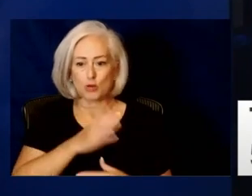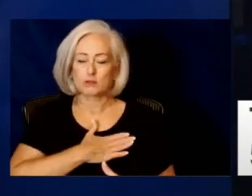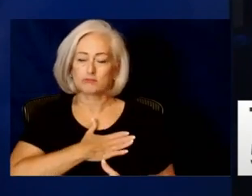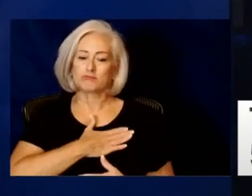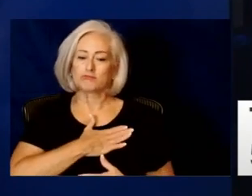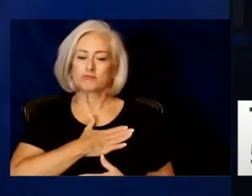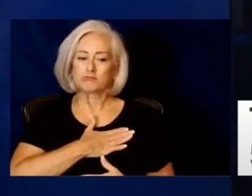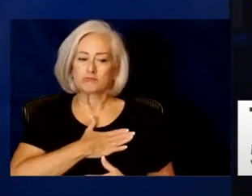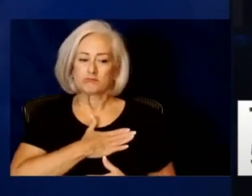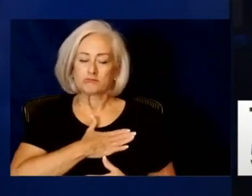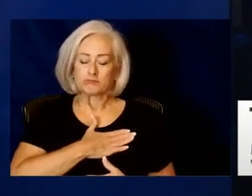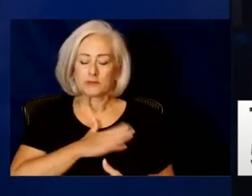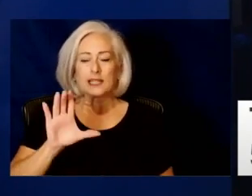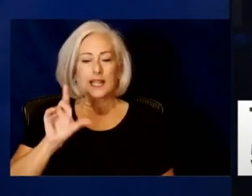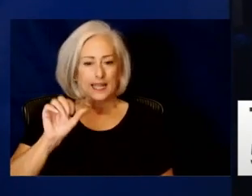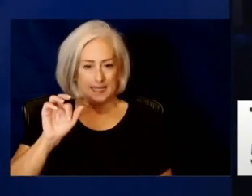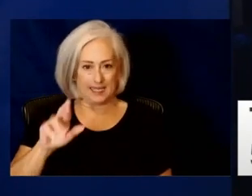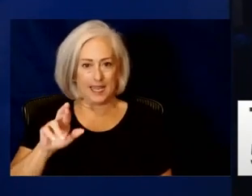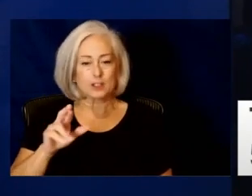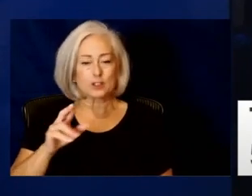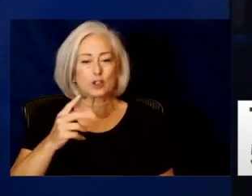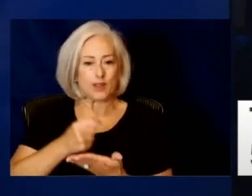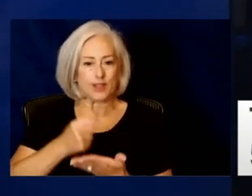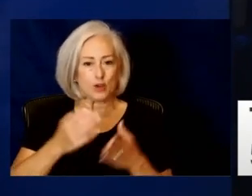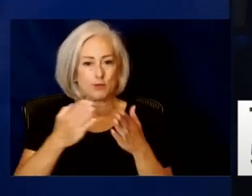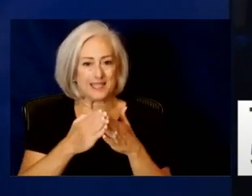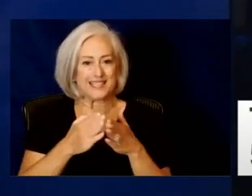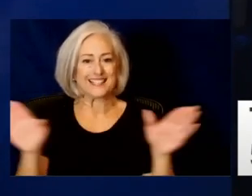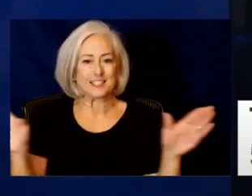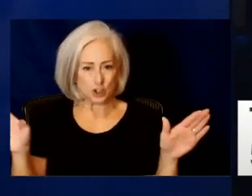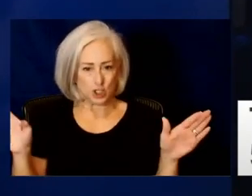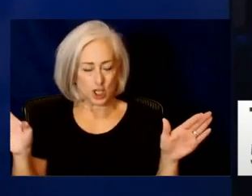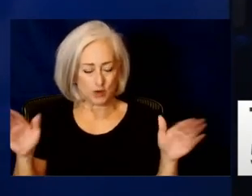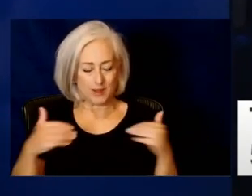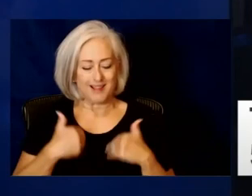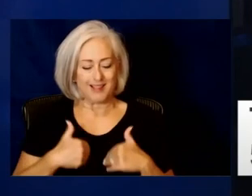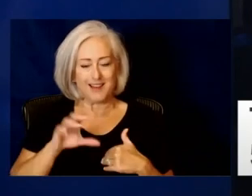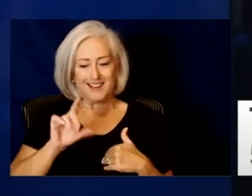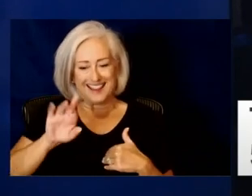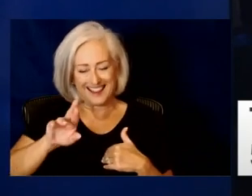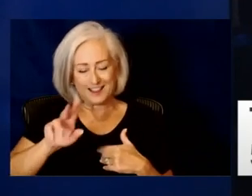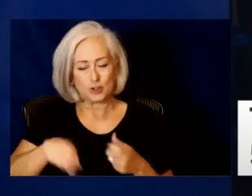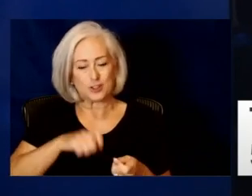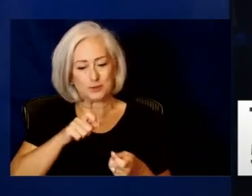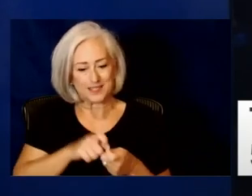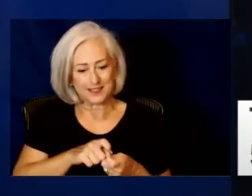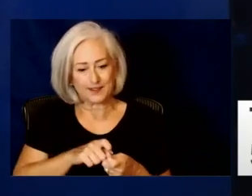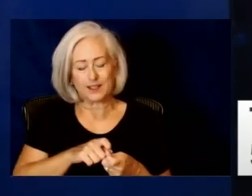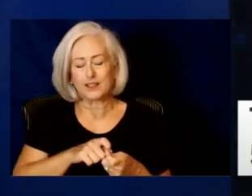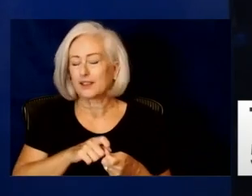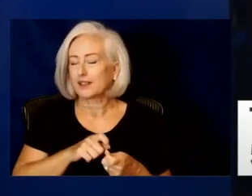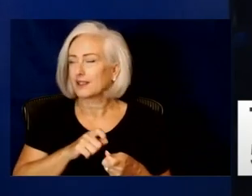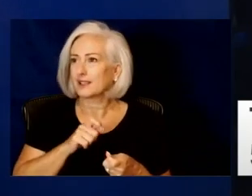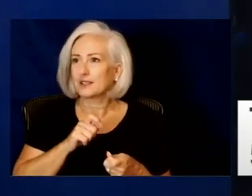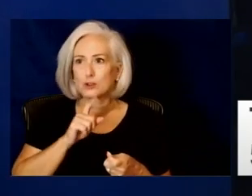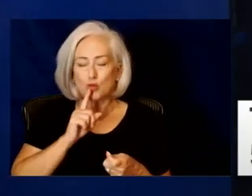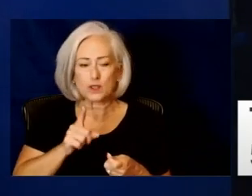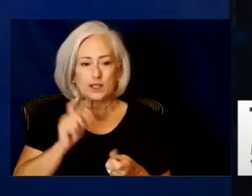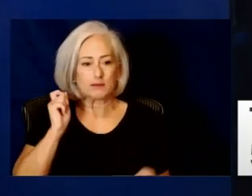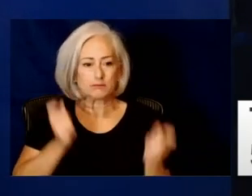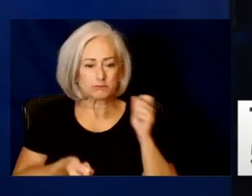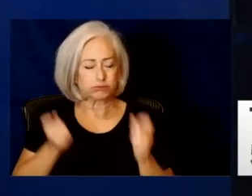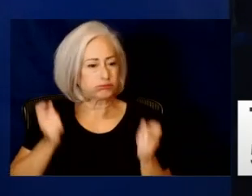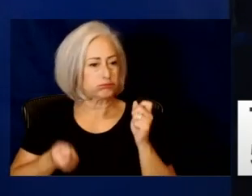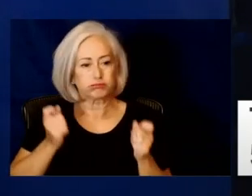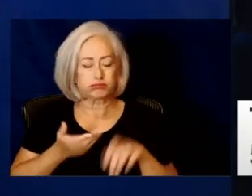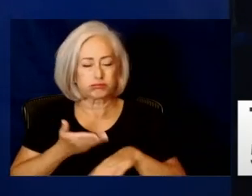cancer therapy in general, and lung cancer in specifically, is rapidly evolving. And what a tremendous move